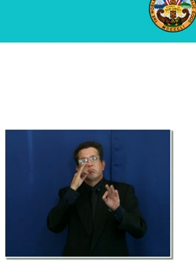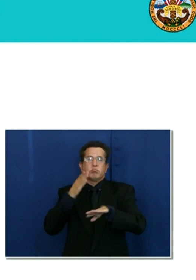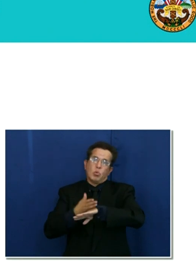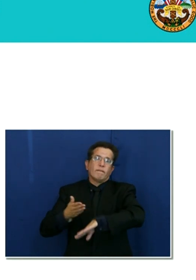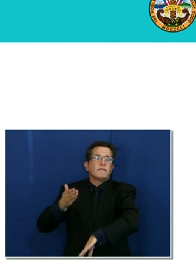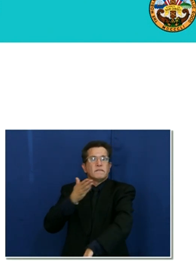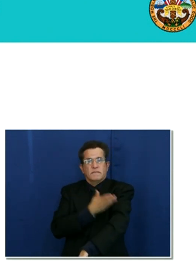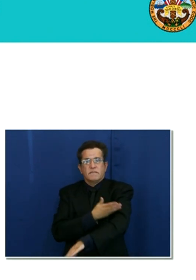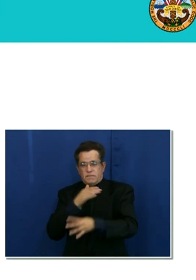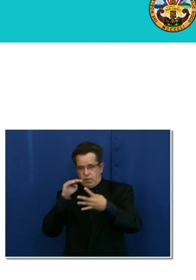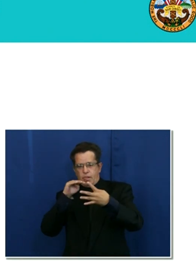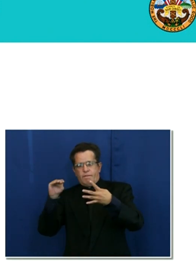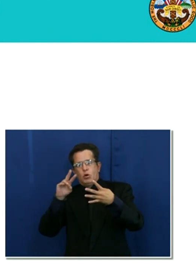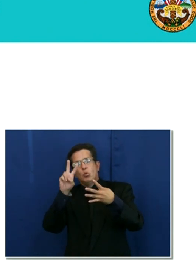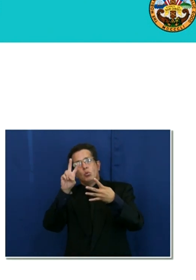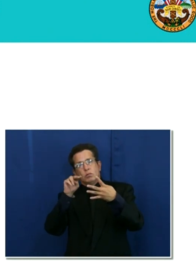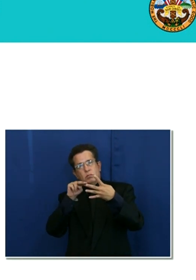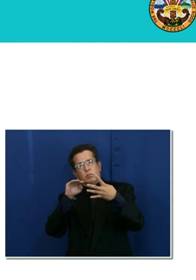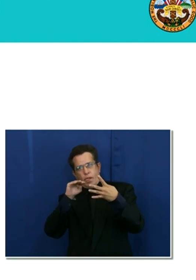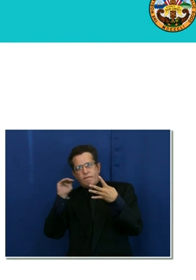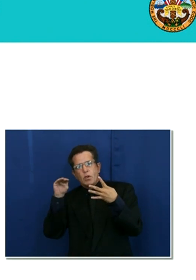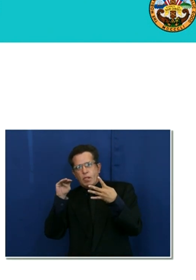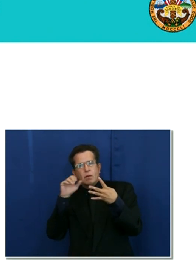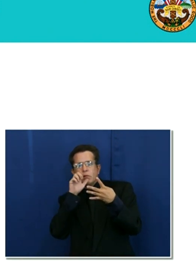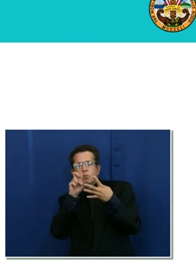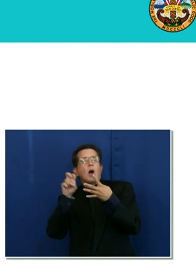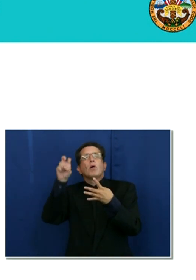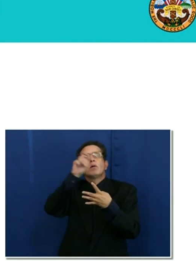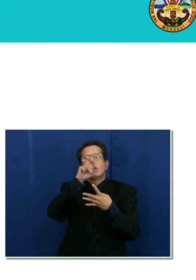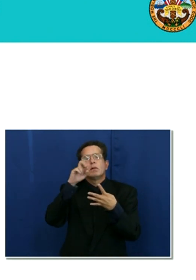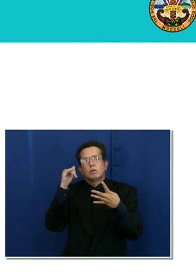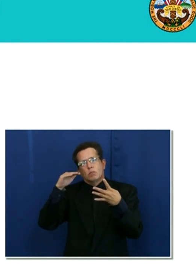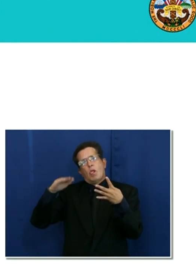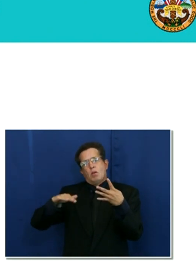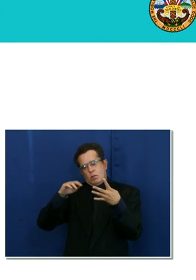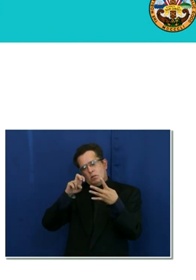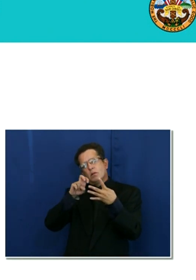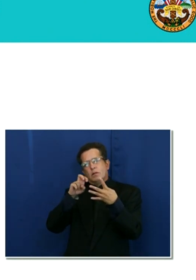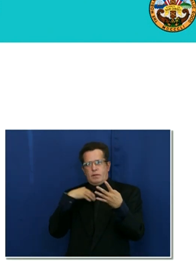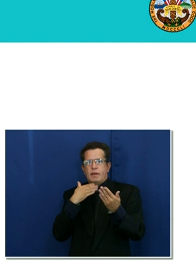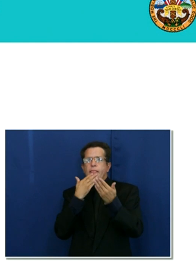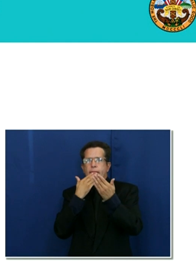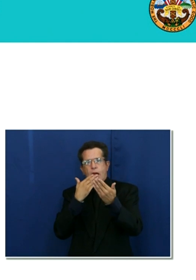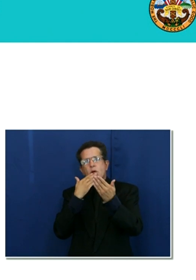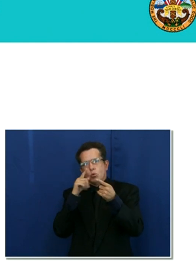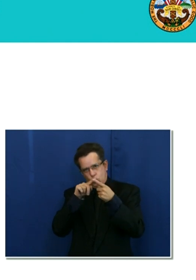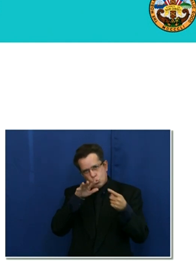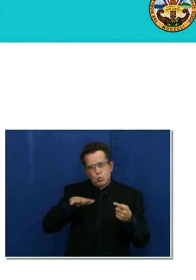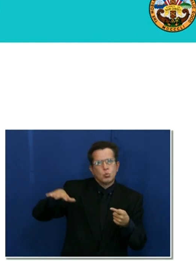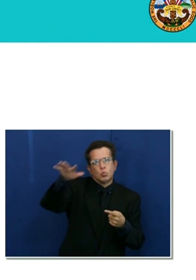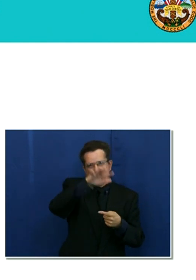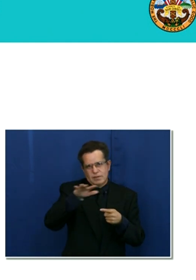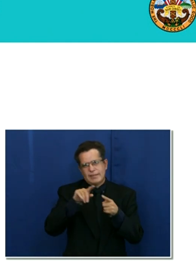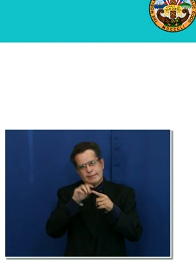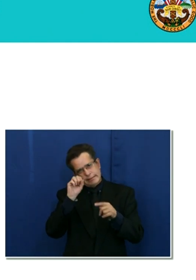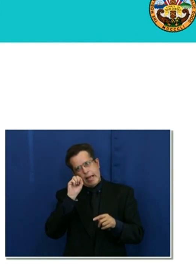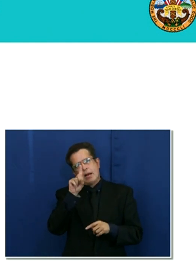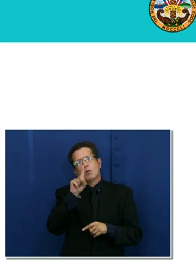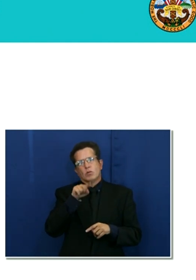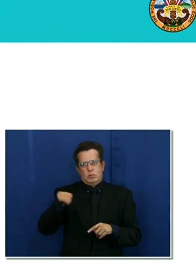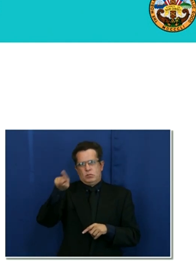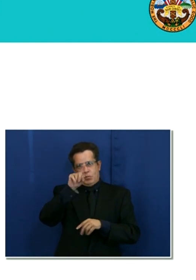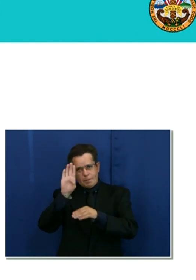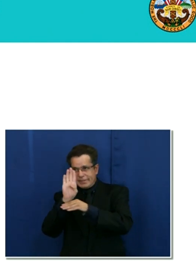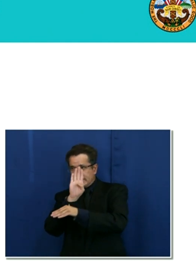ourselves in Tier 2 or the red tier. And I want to give a big shout out and thank you to all San Diegans, businesses,